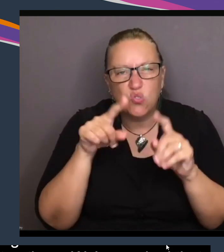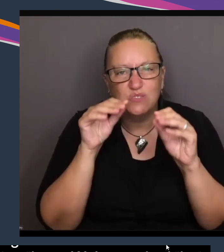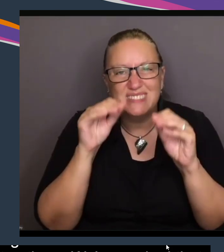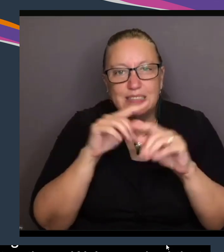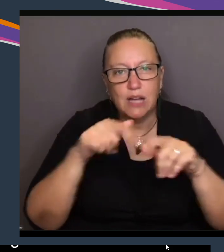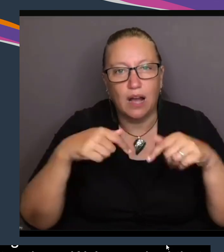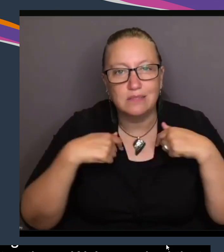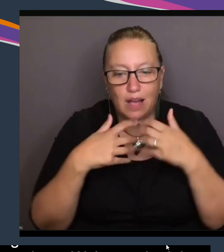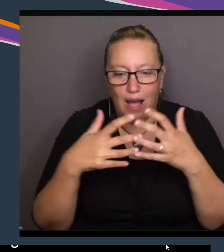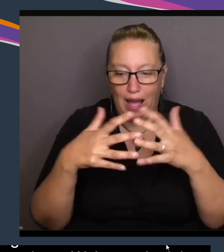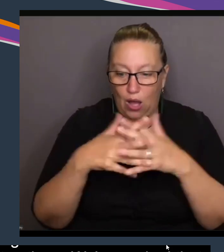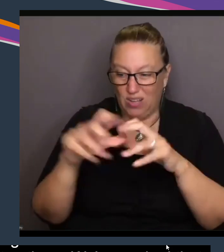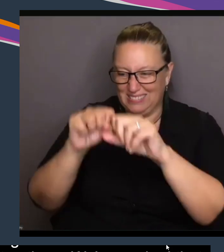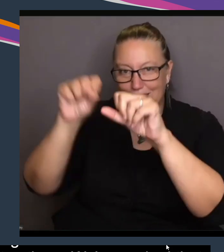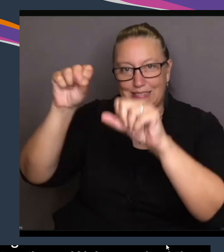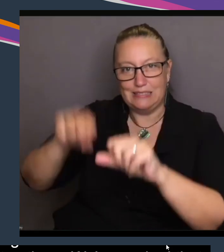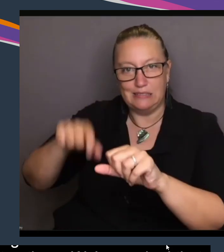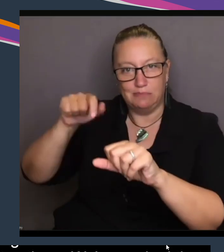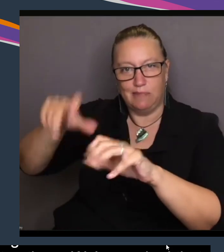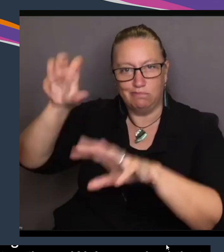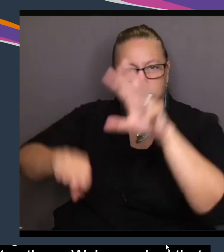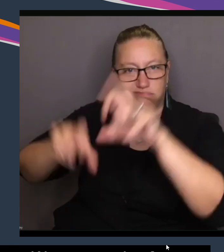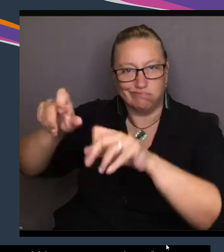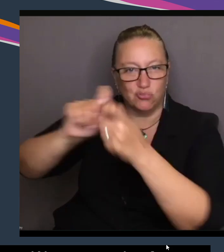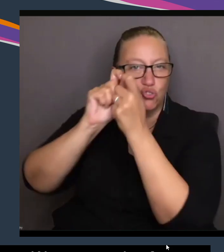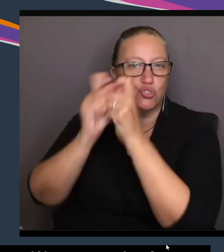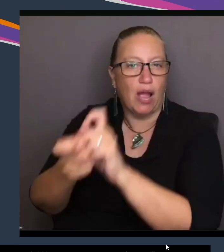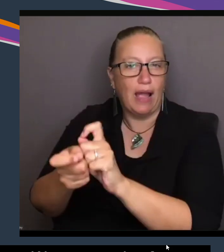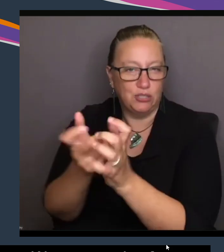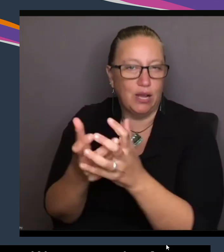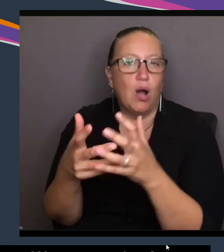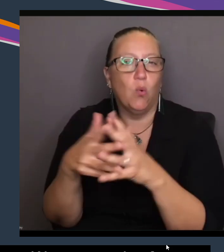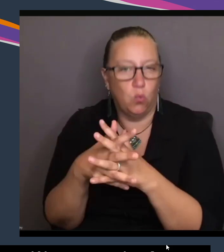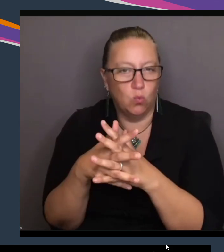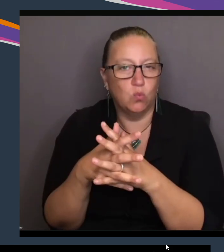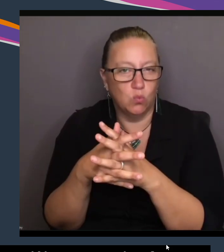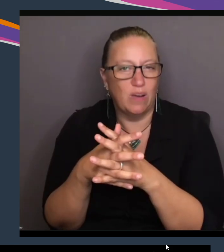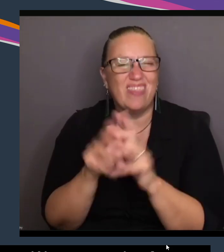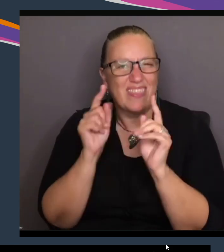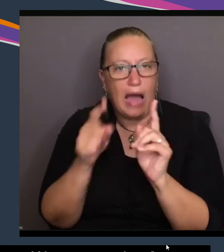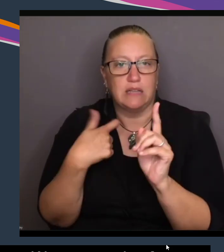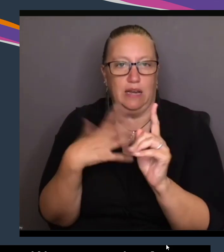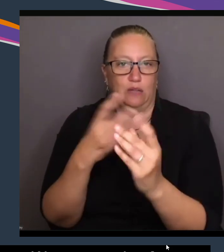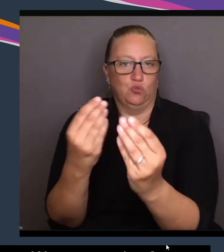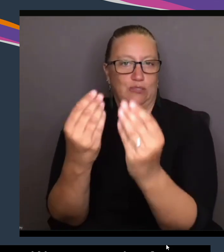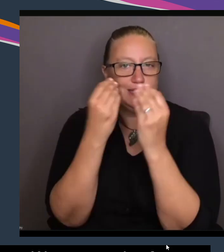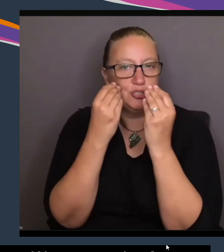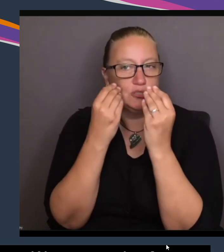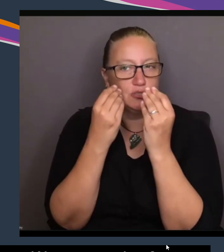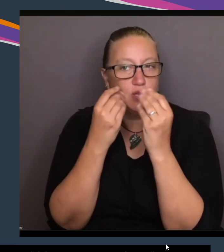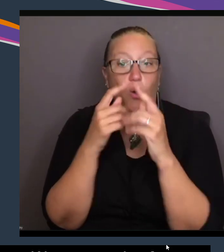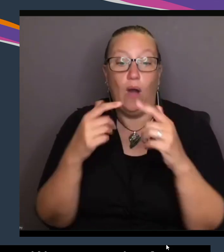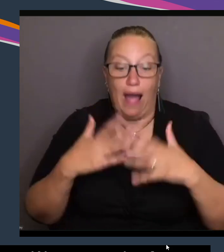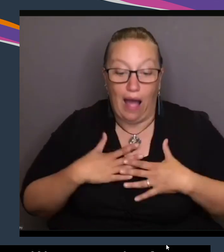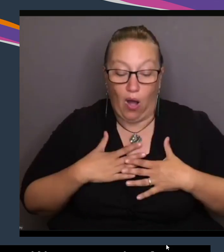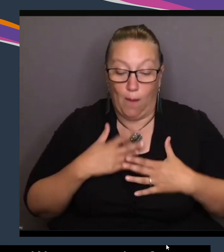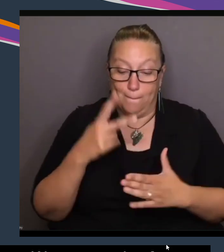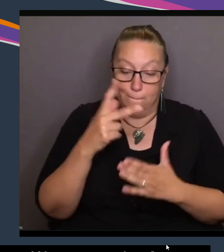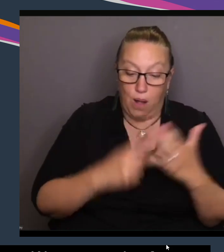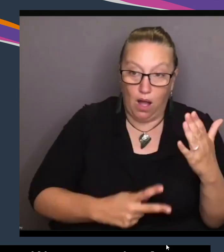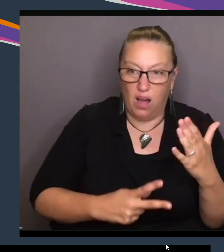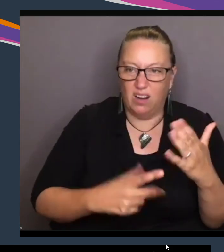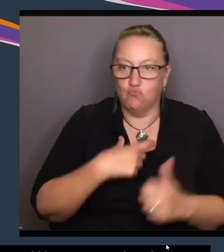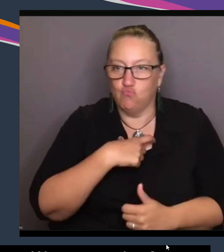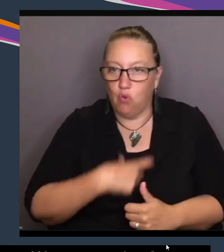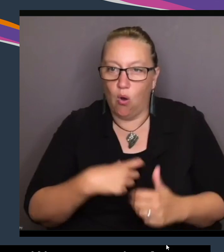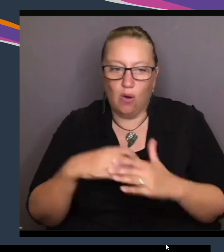the system? How can we make an impact? What is our part and our role in the journey? Teach us what has come before us